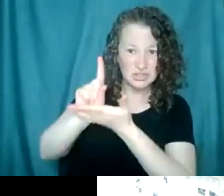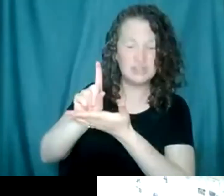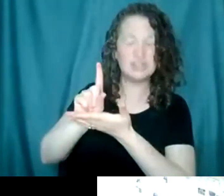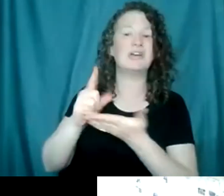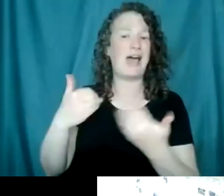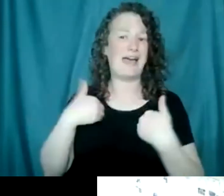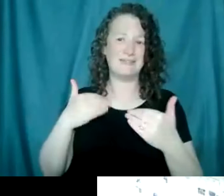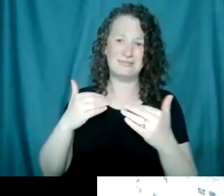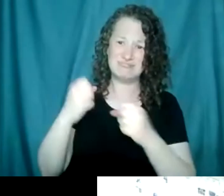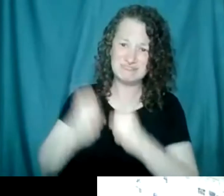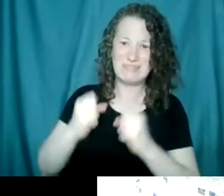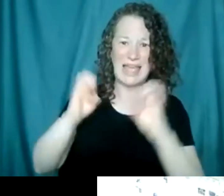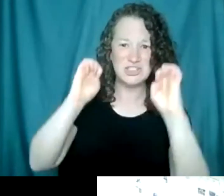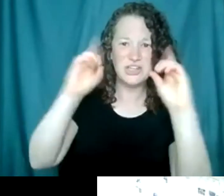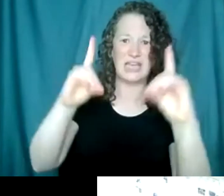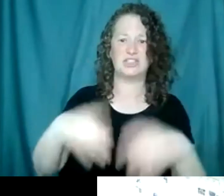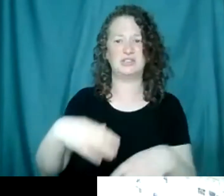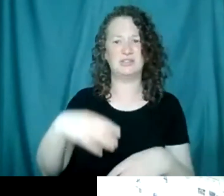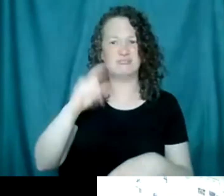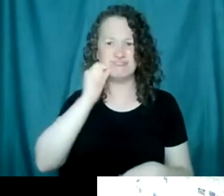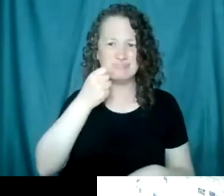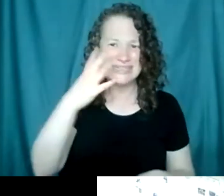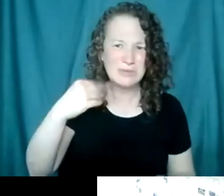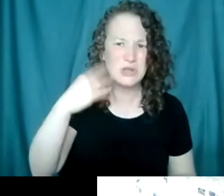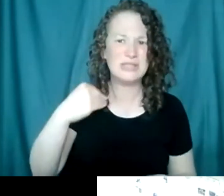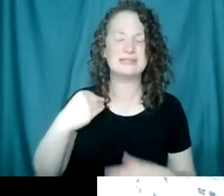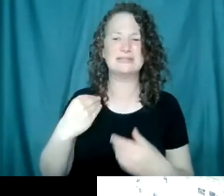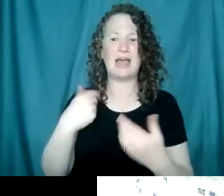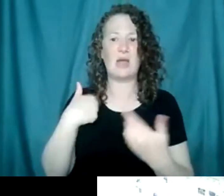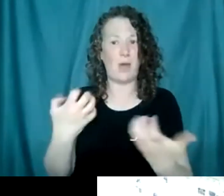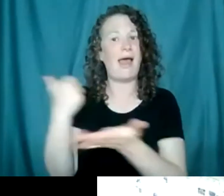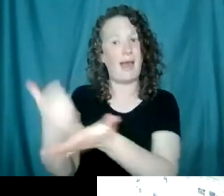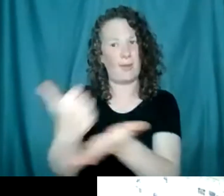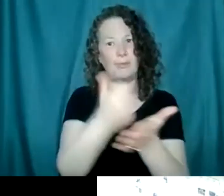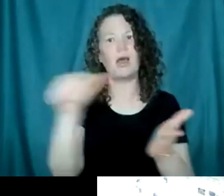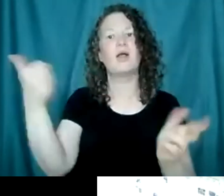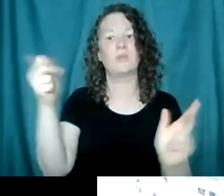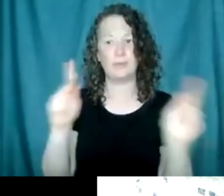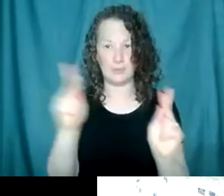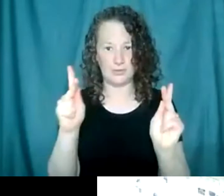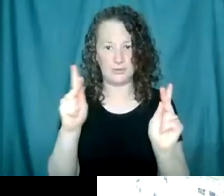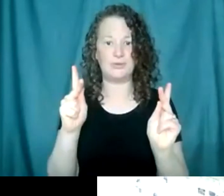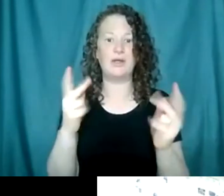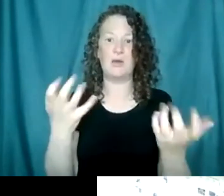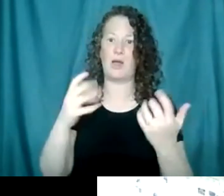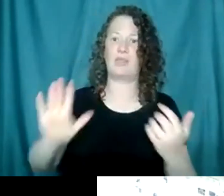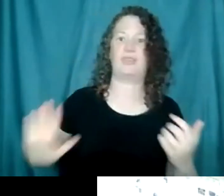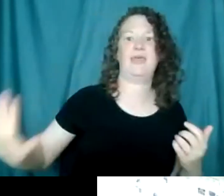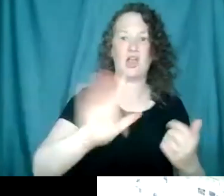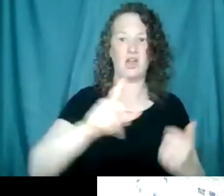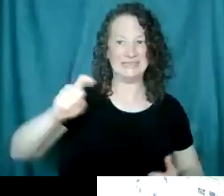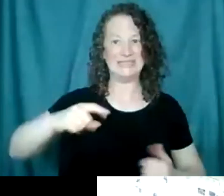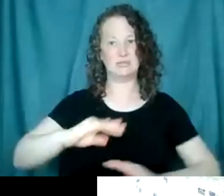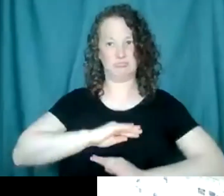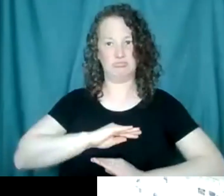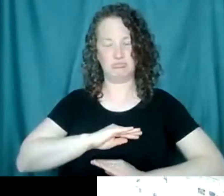and having these experiences to be able to help people and meet their needs and help them with